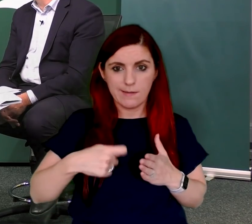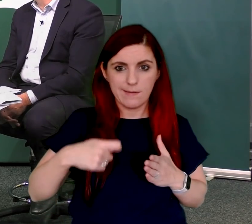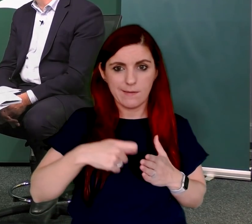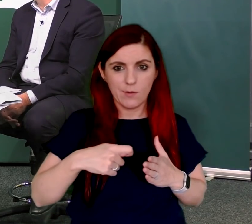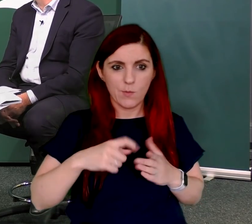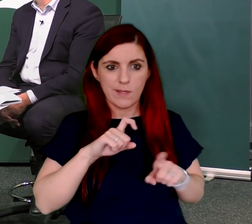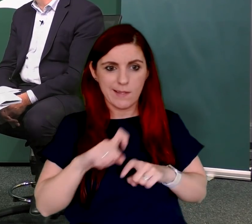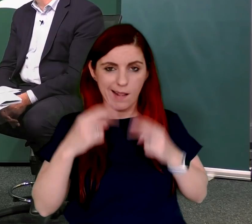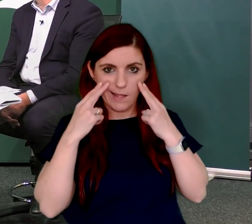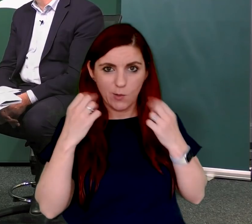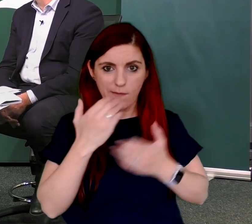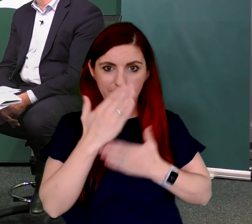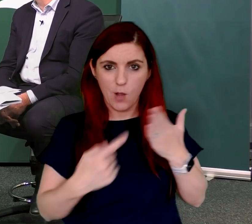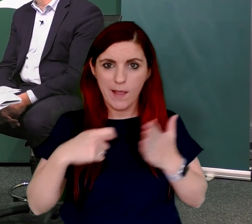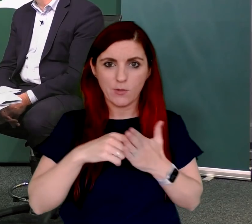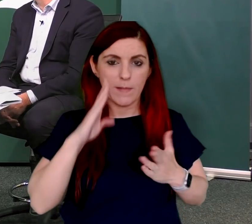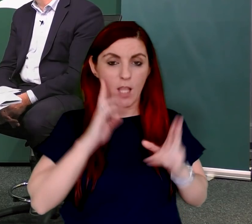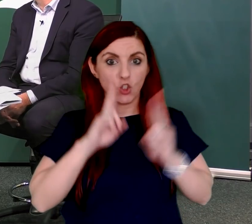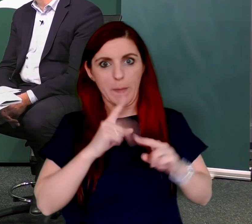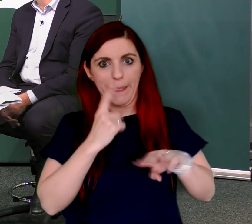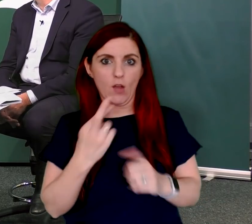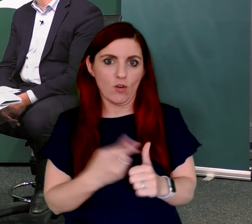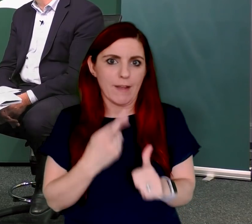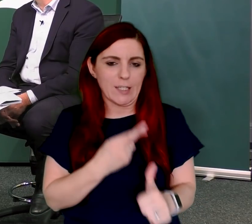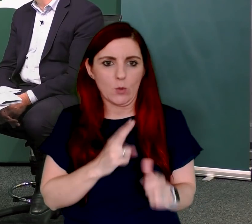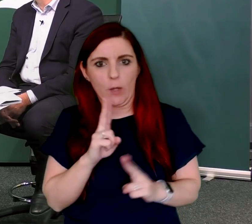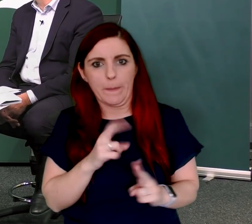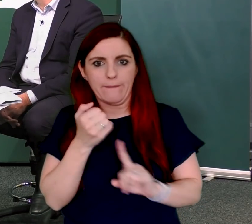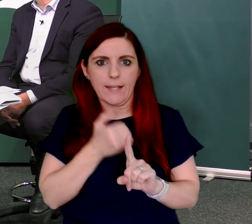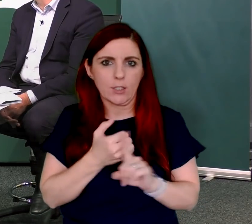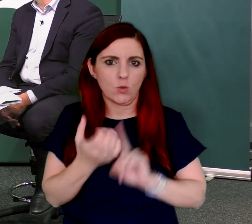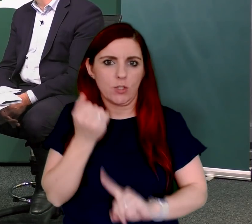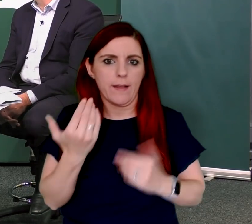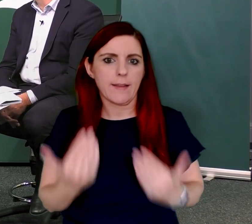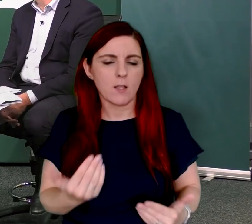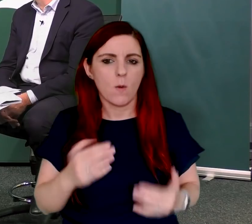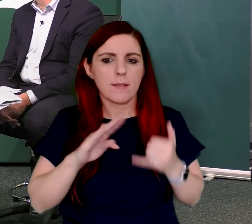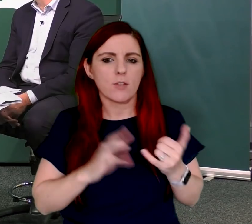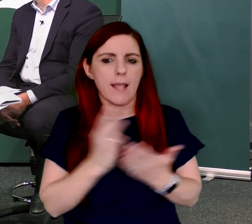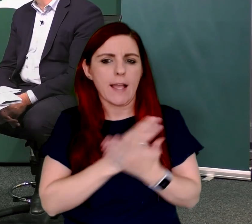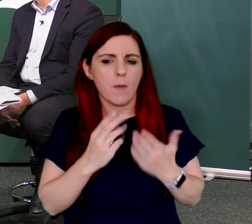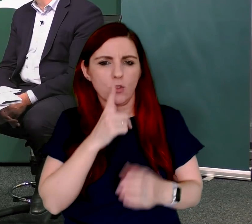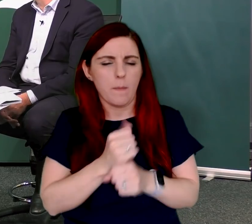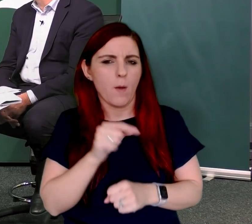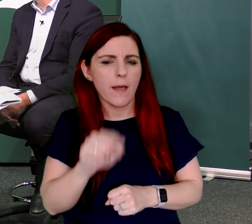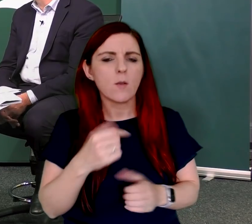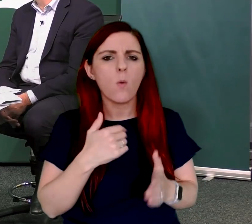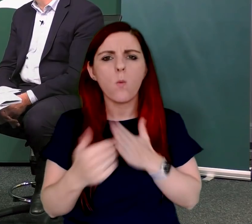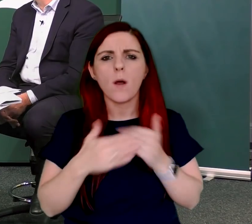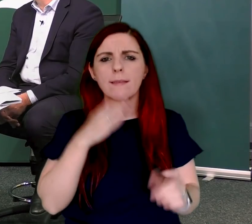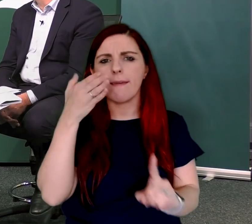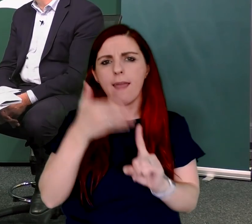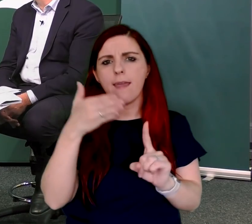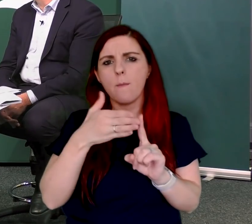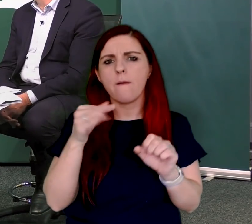been at that level anyway. And just the last thing on that, I suppose, what is the aim for